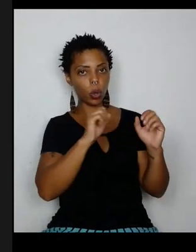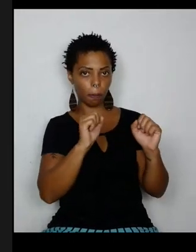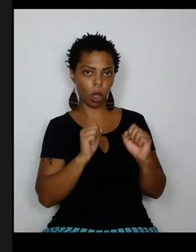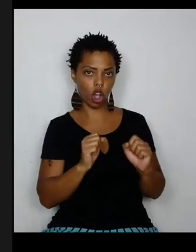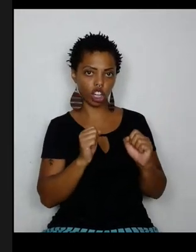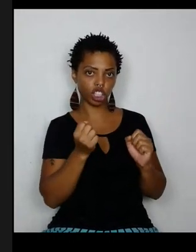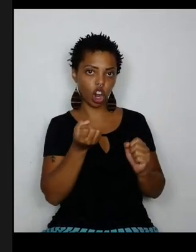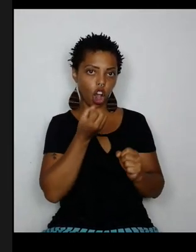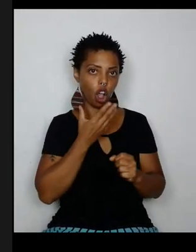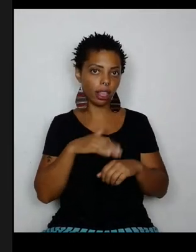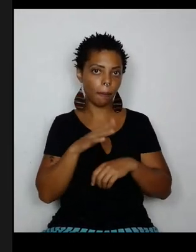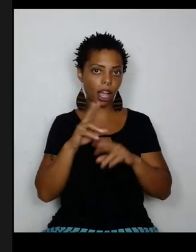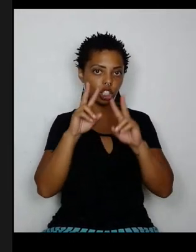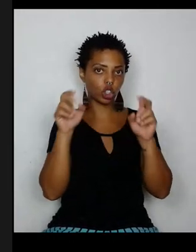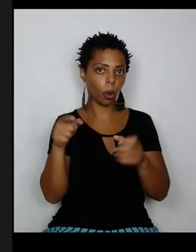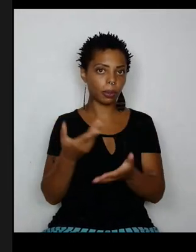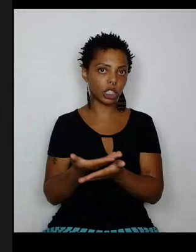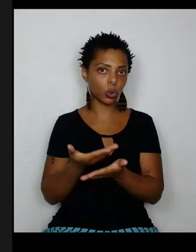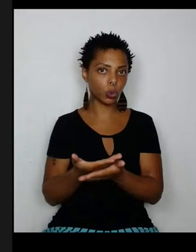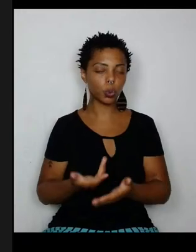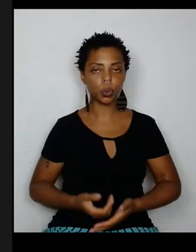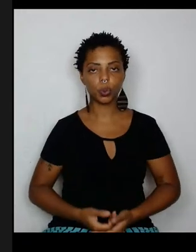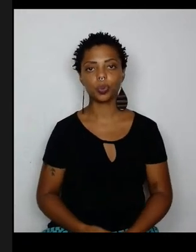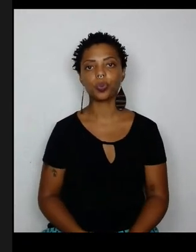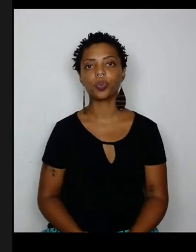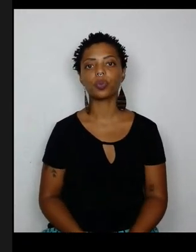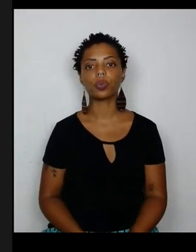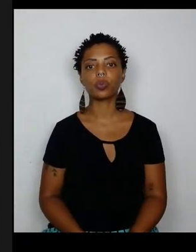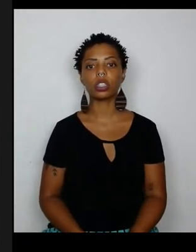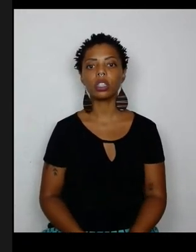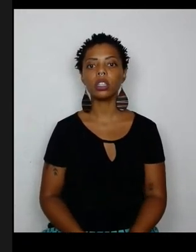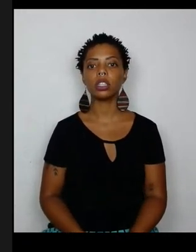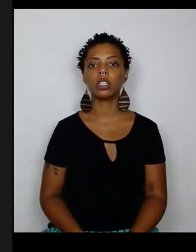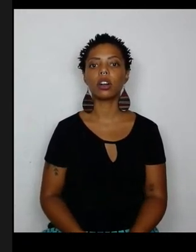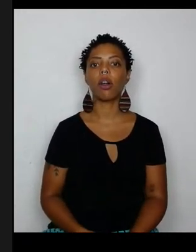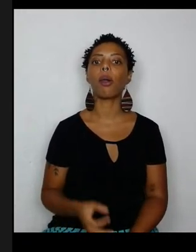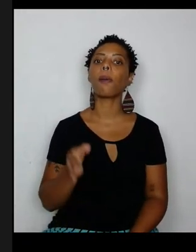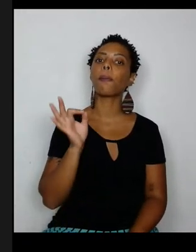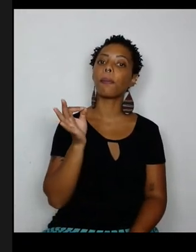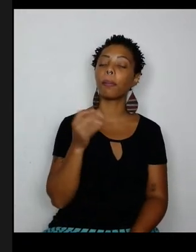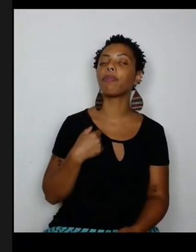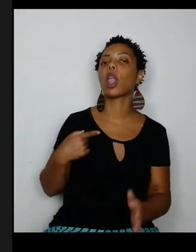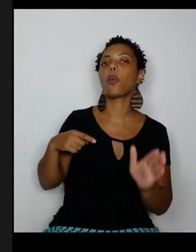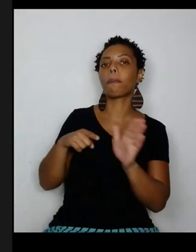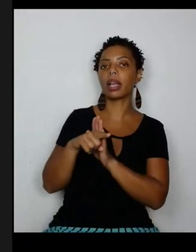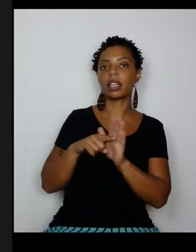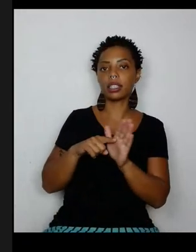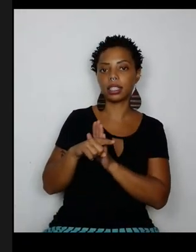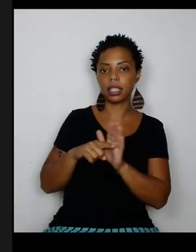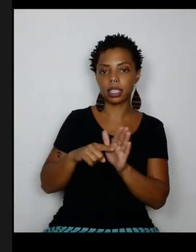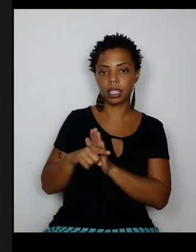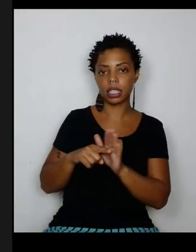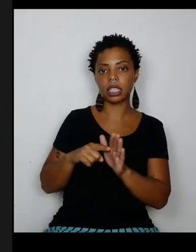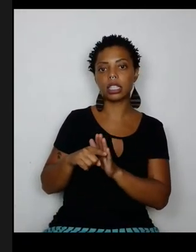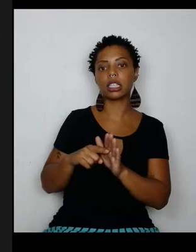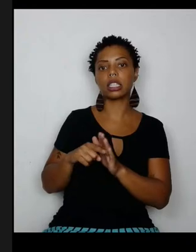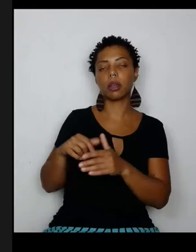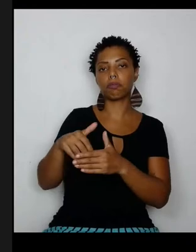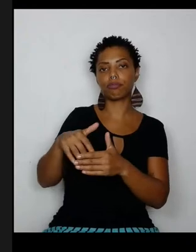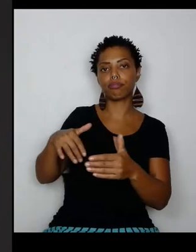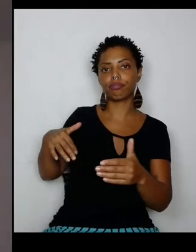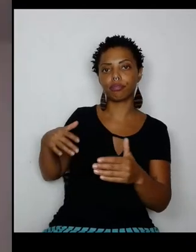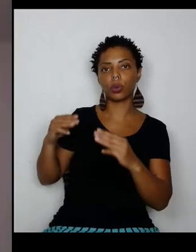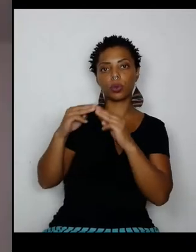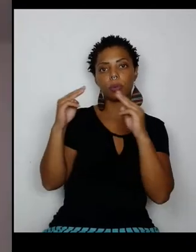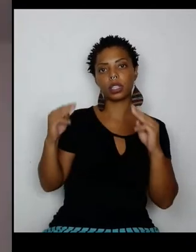and that this recovery took seven years can you tell us a little bit about that sure well i looked into